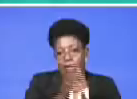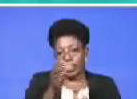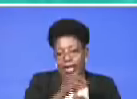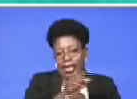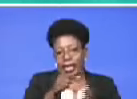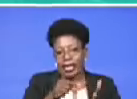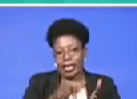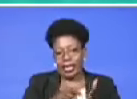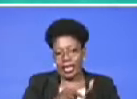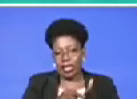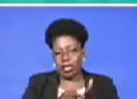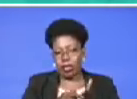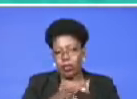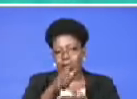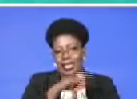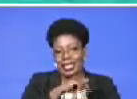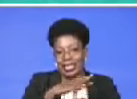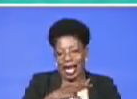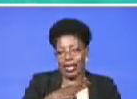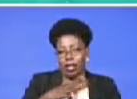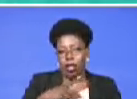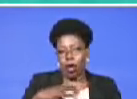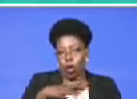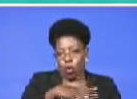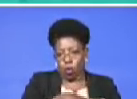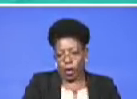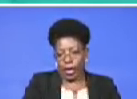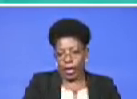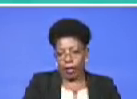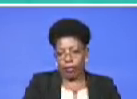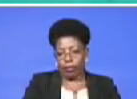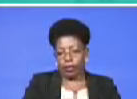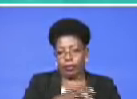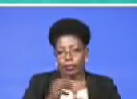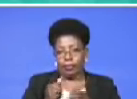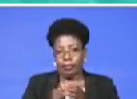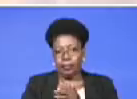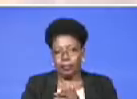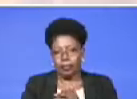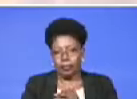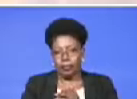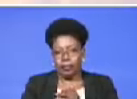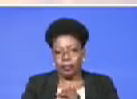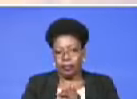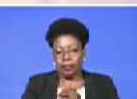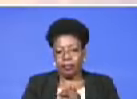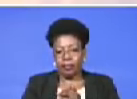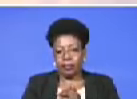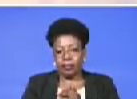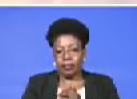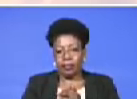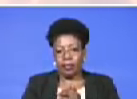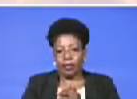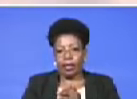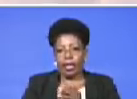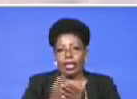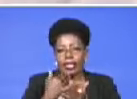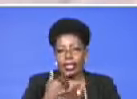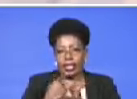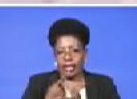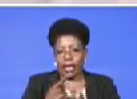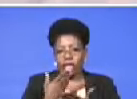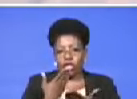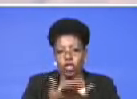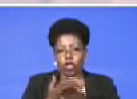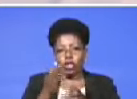one was the Tidal Wave, skipped by Brooks Miller out of Staniel Key Exuma. Yeah, it's good to get the boat back in shape. We